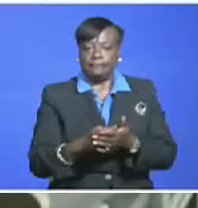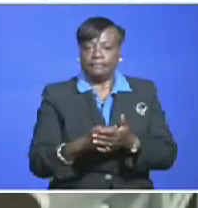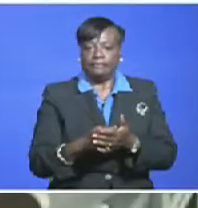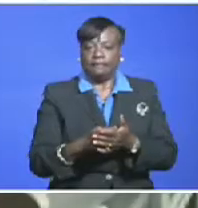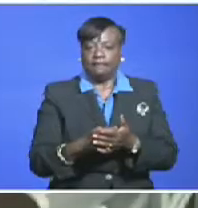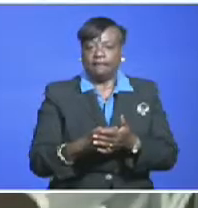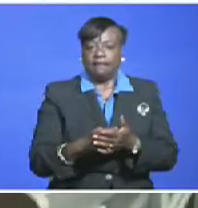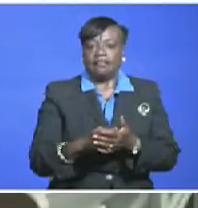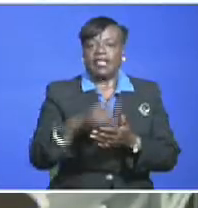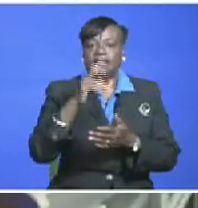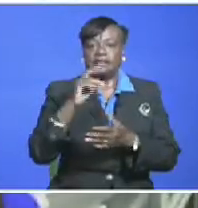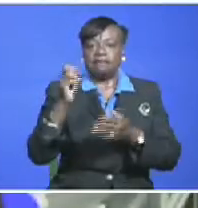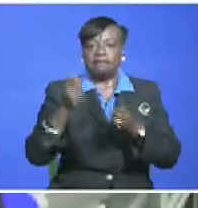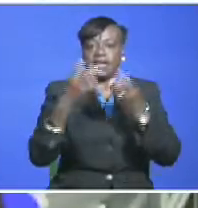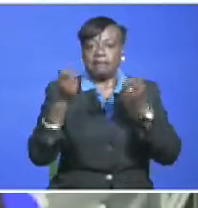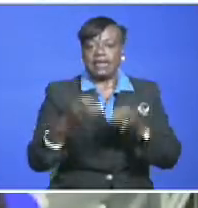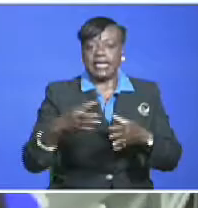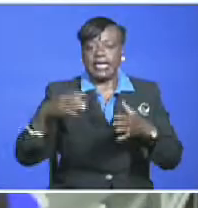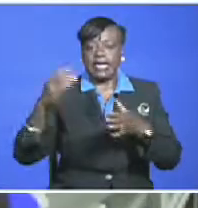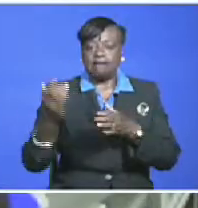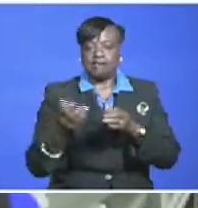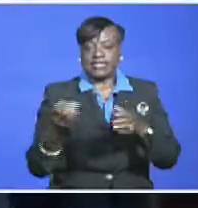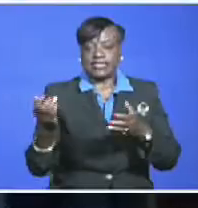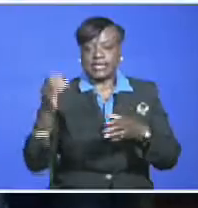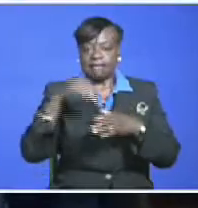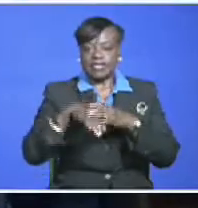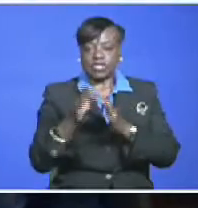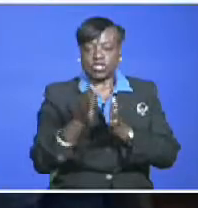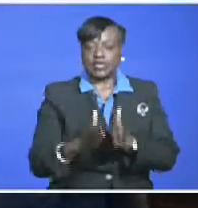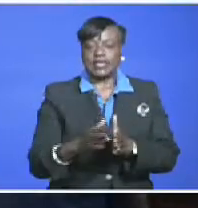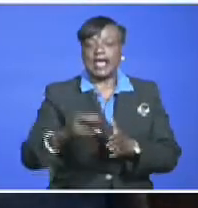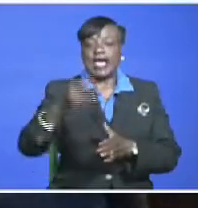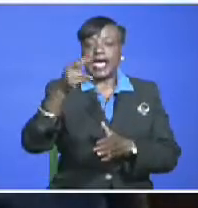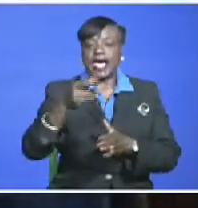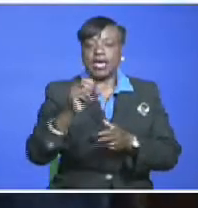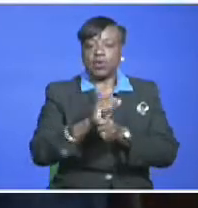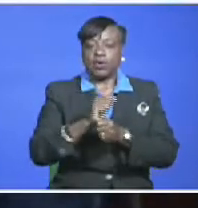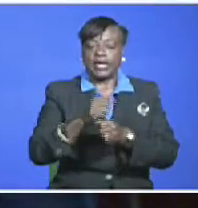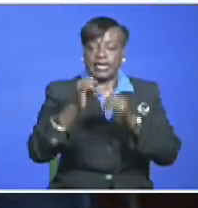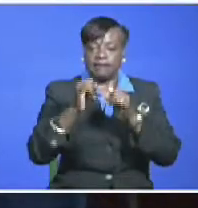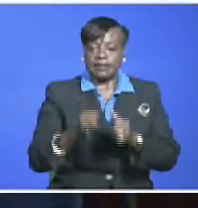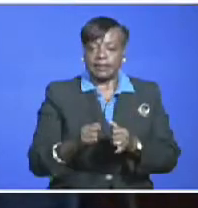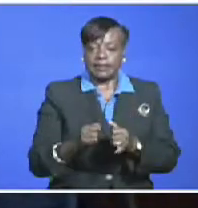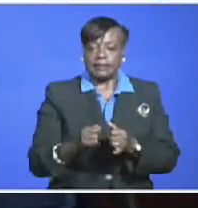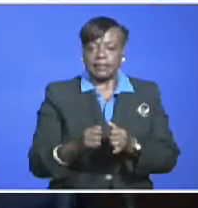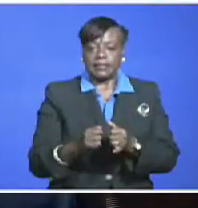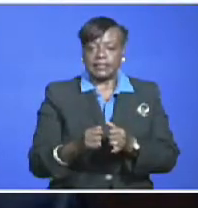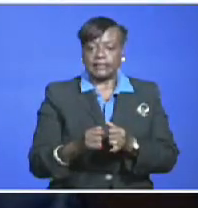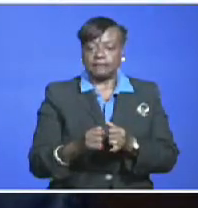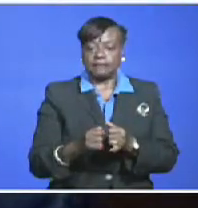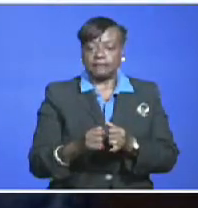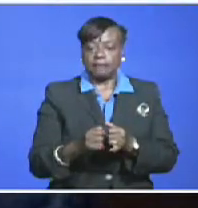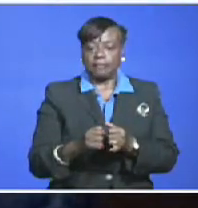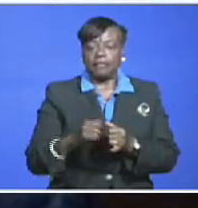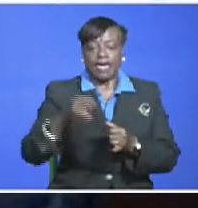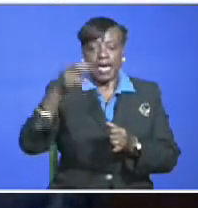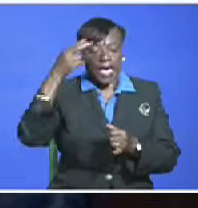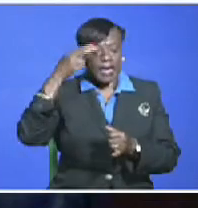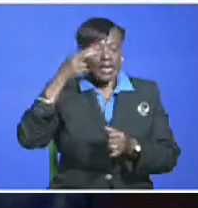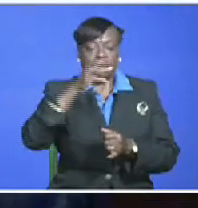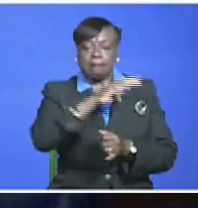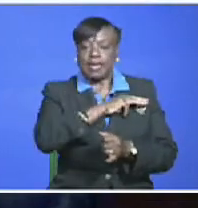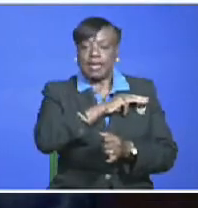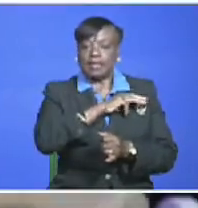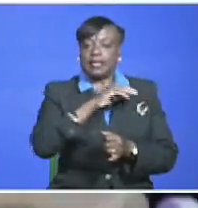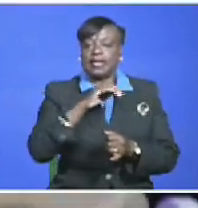investors, retail advisors, and high net worth individuals. Polymath, along with Grit Capital, is hosting this conference.